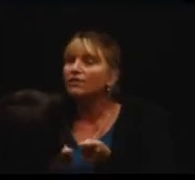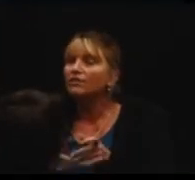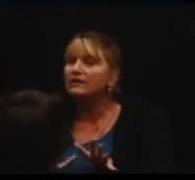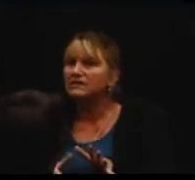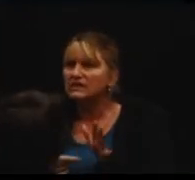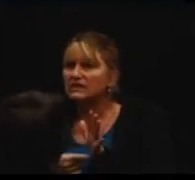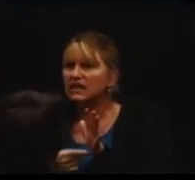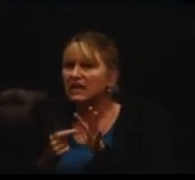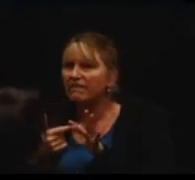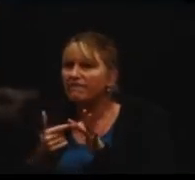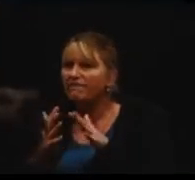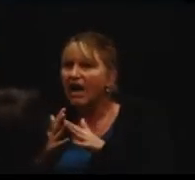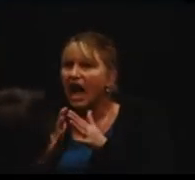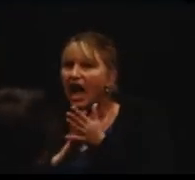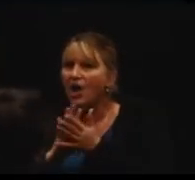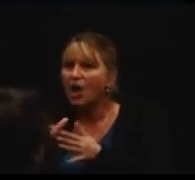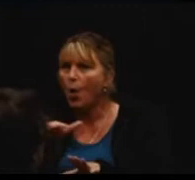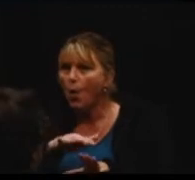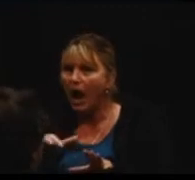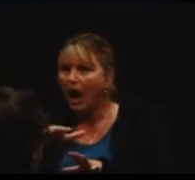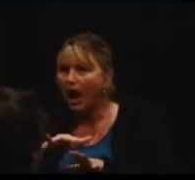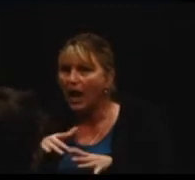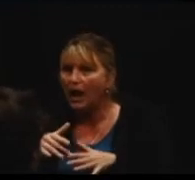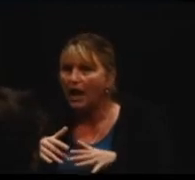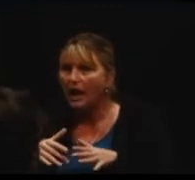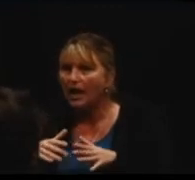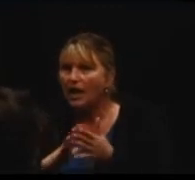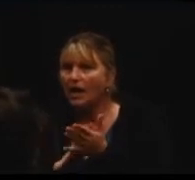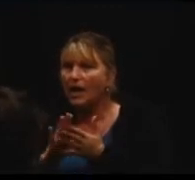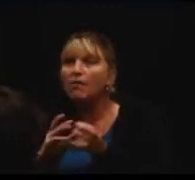farmer. And I found out yesterday, part